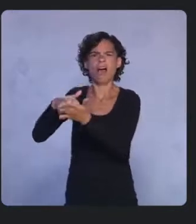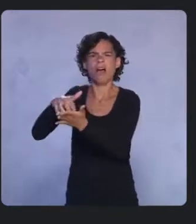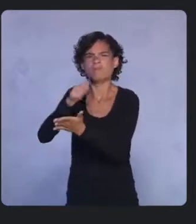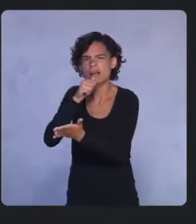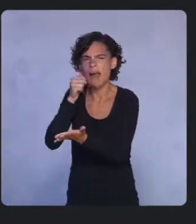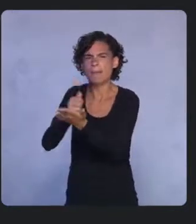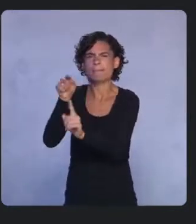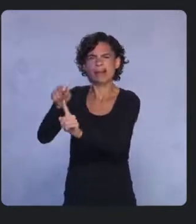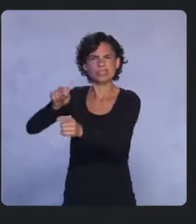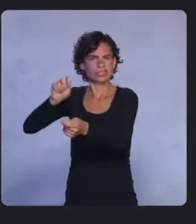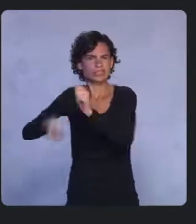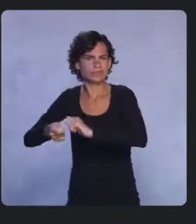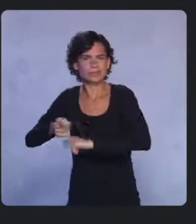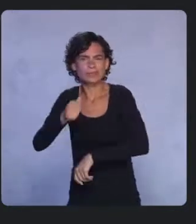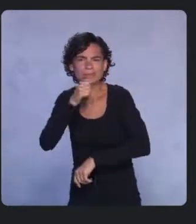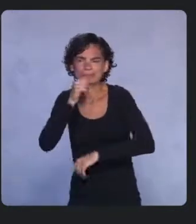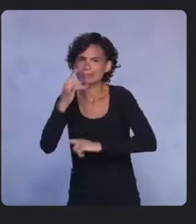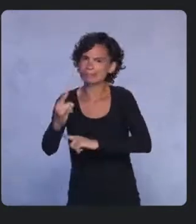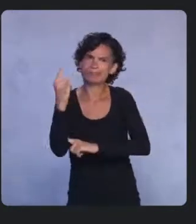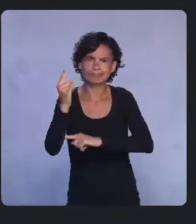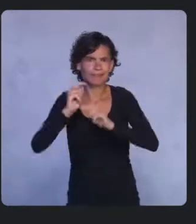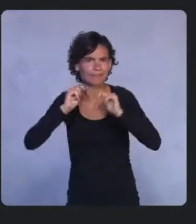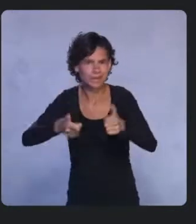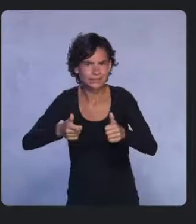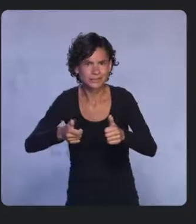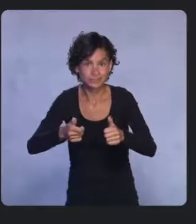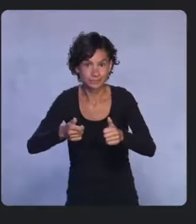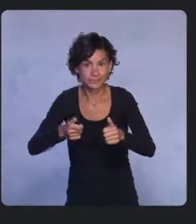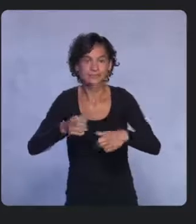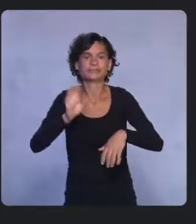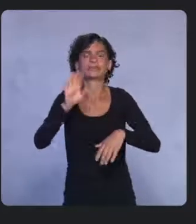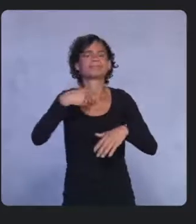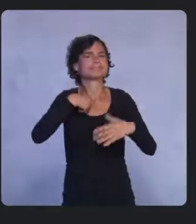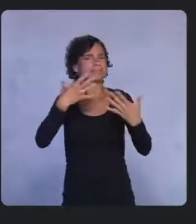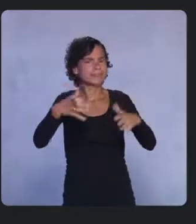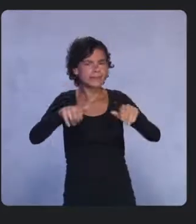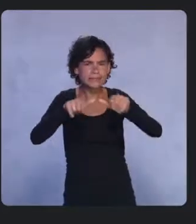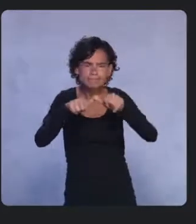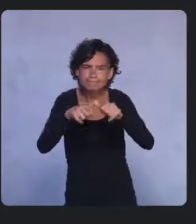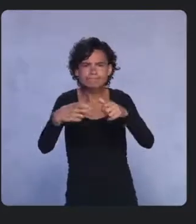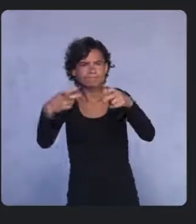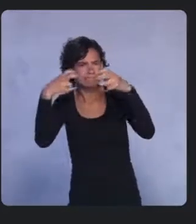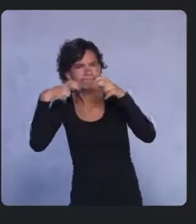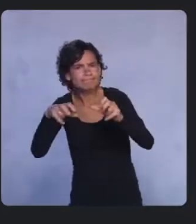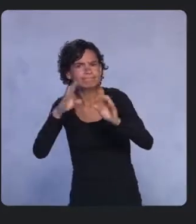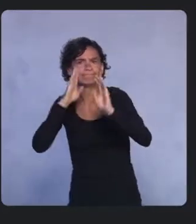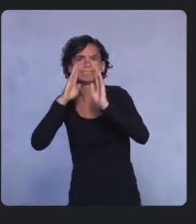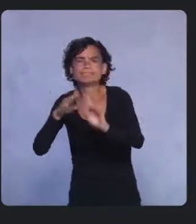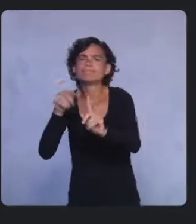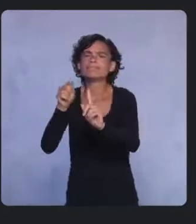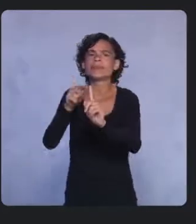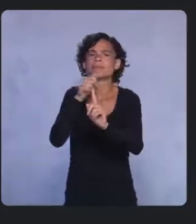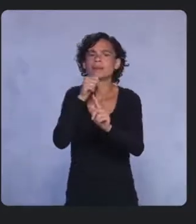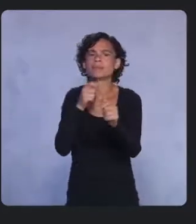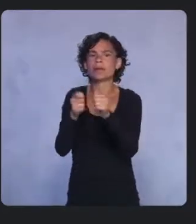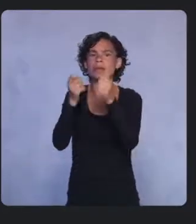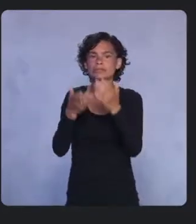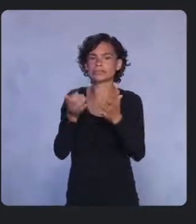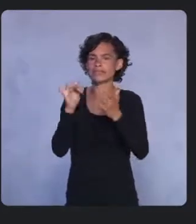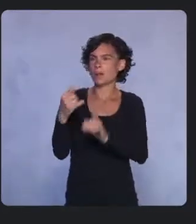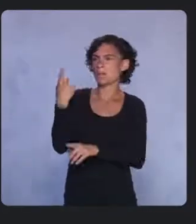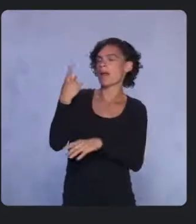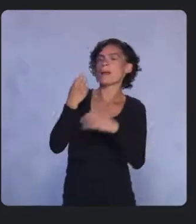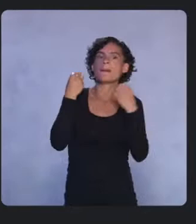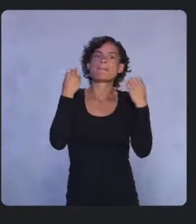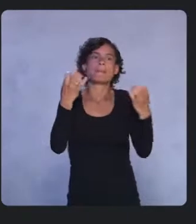passwords in seconds. Our continued investment in our password manager makes it just one of the many ways Google is the safer